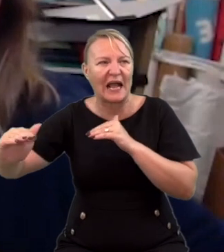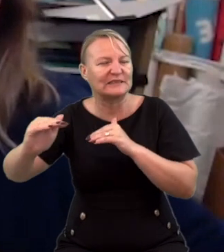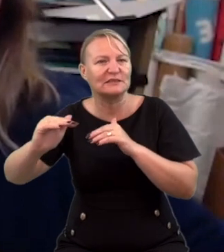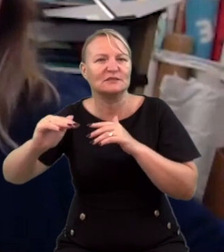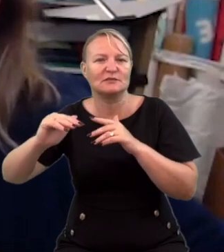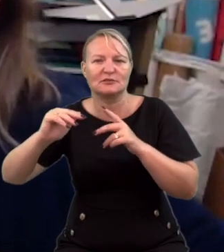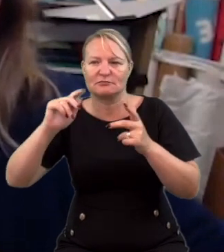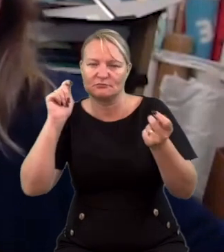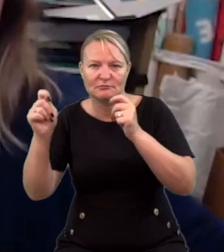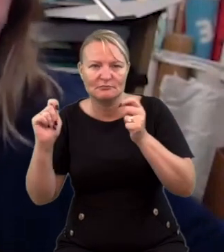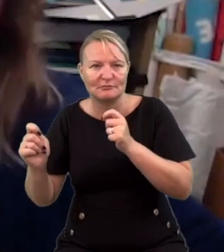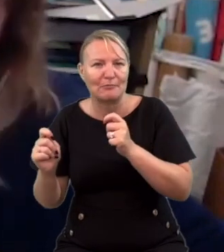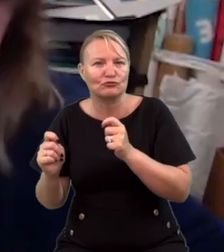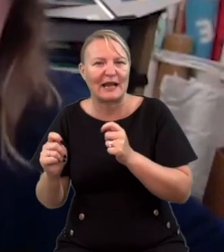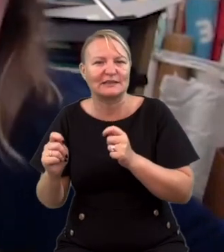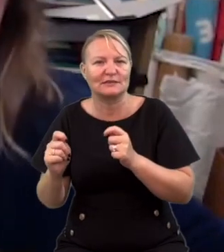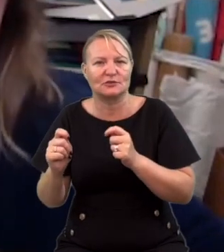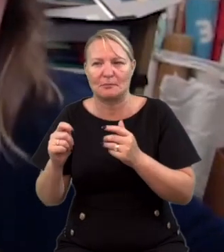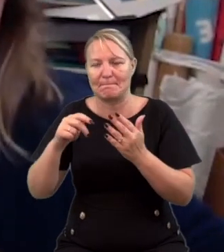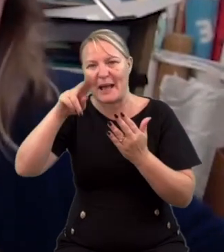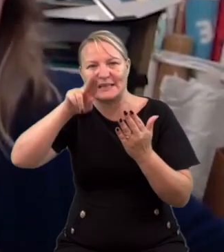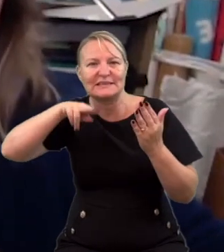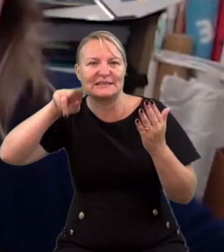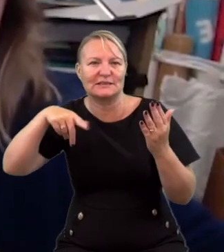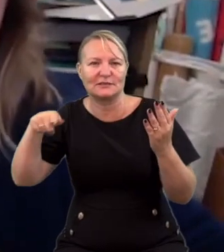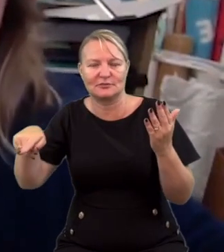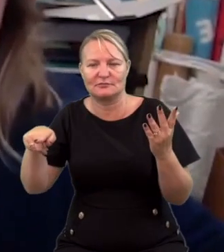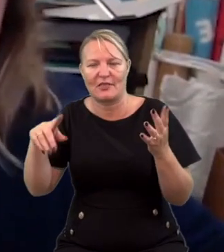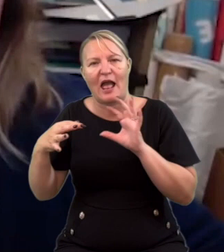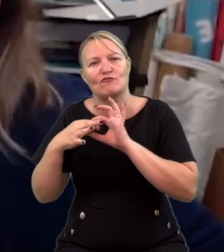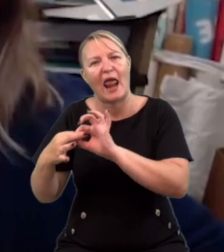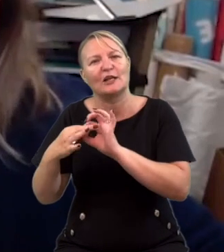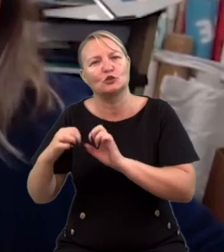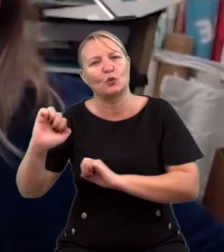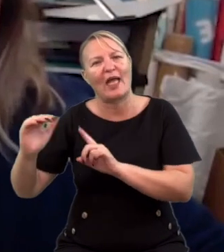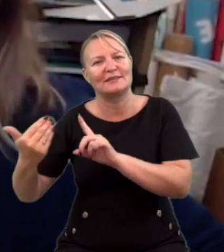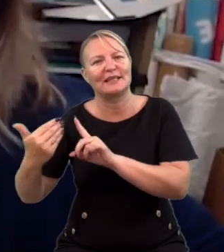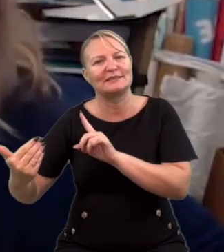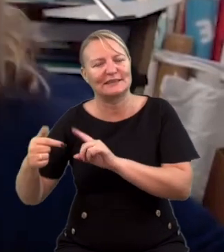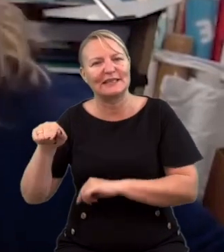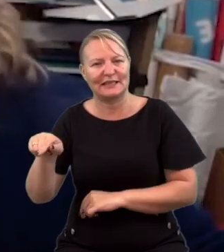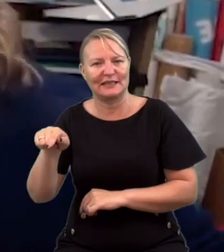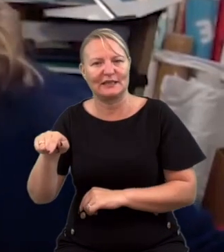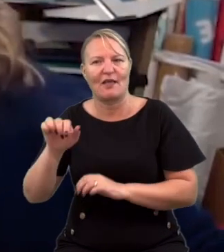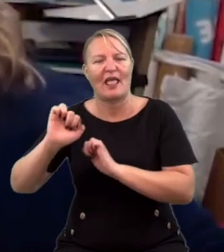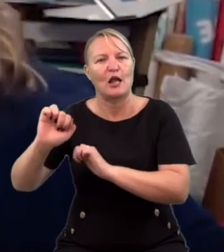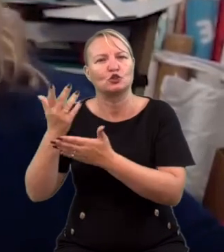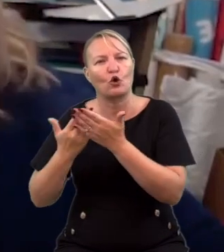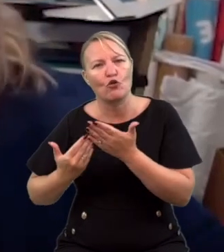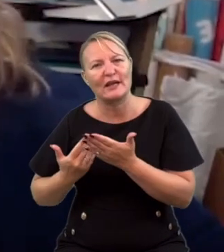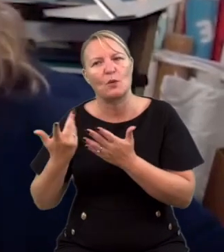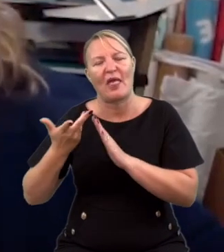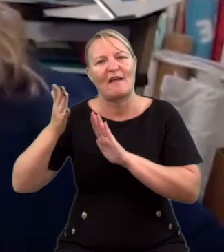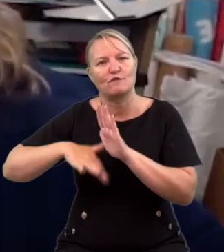and create incredible abstract paintings that relate directly to their own identity and story and where